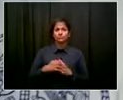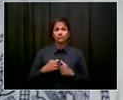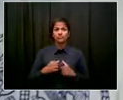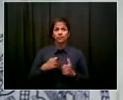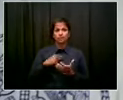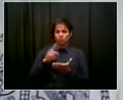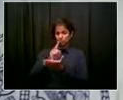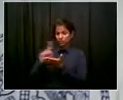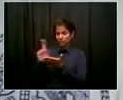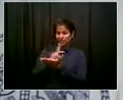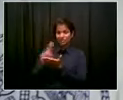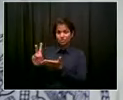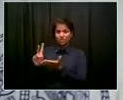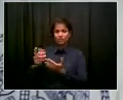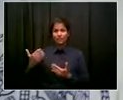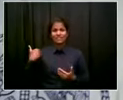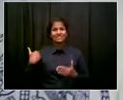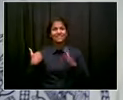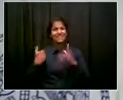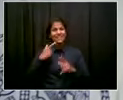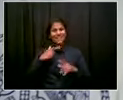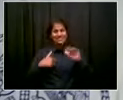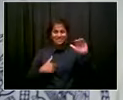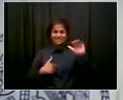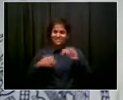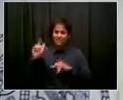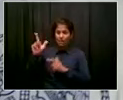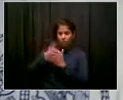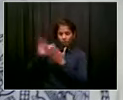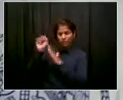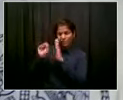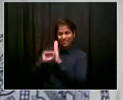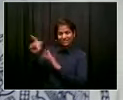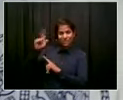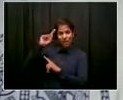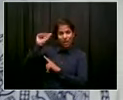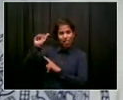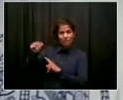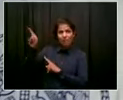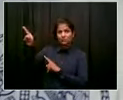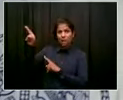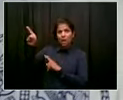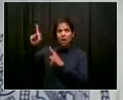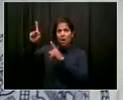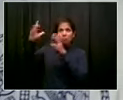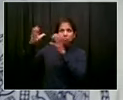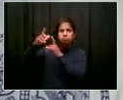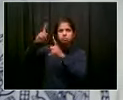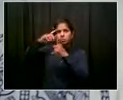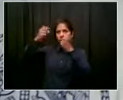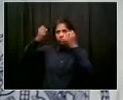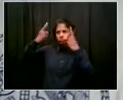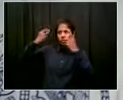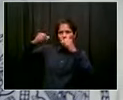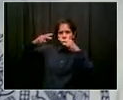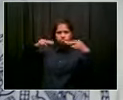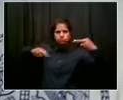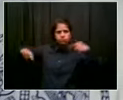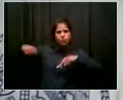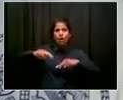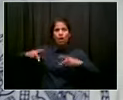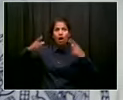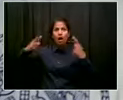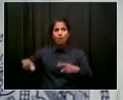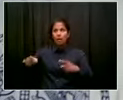we can get this bill done now in combination with more police efforts to get gun off the streets in combination with